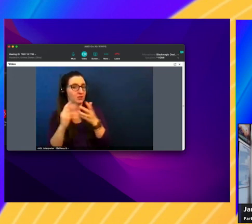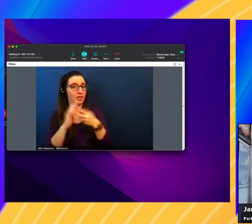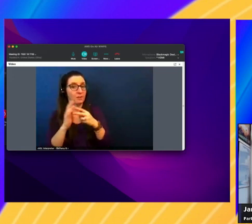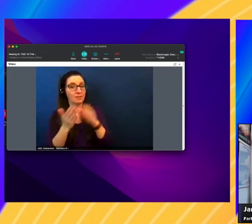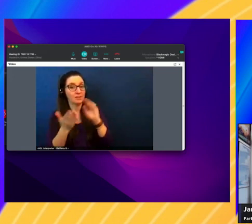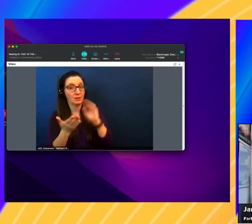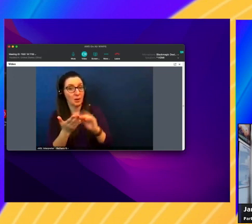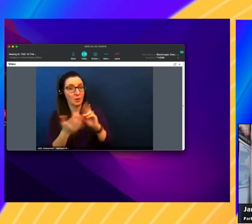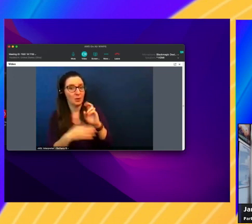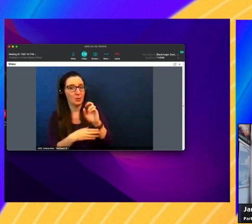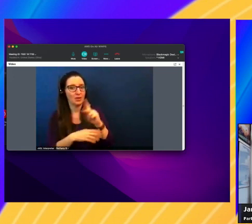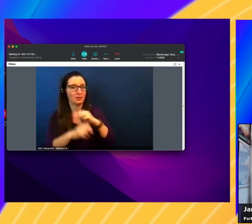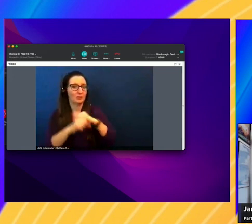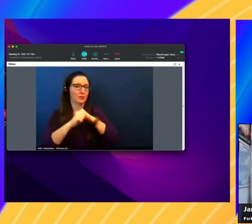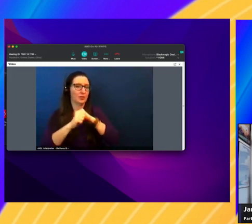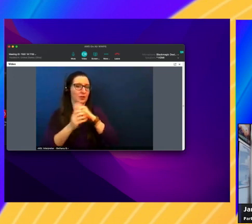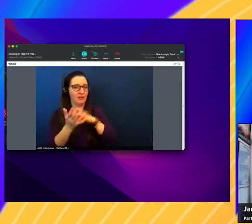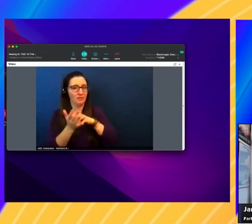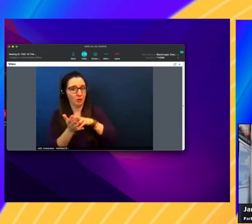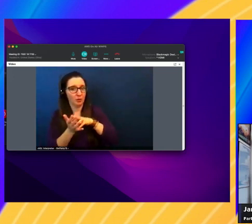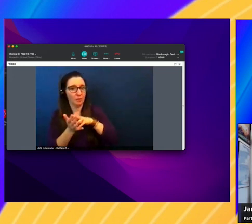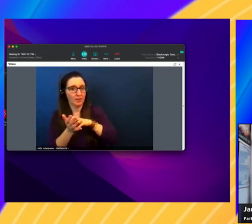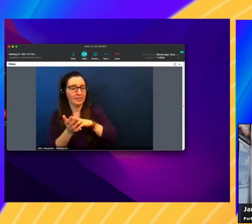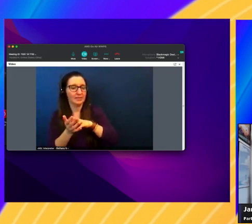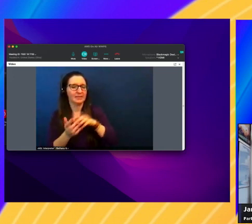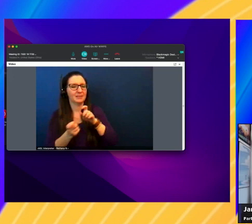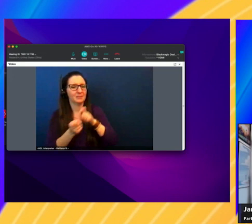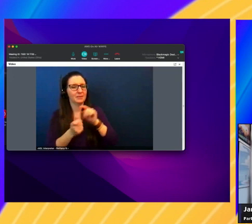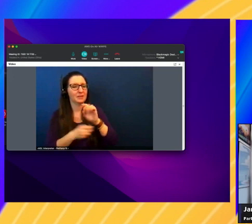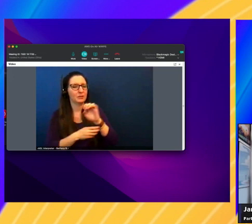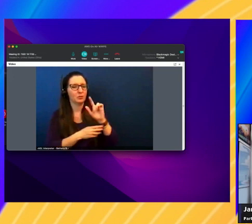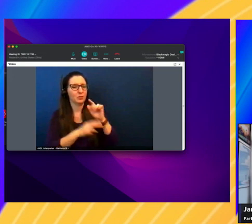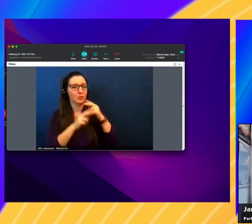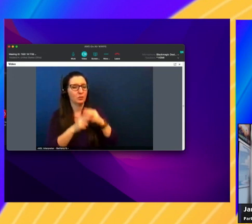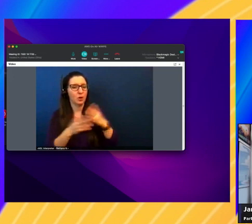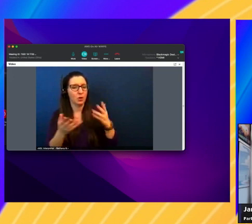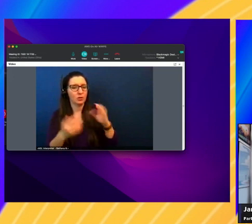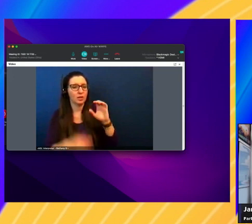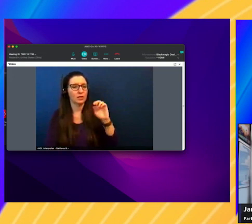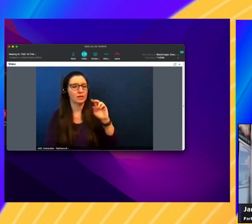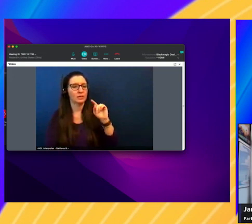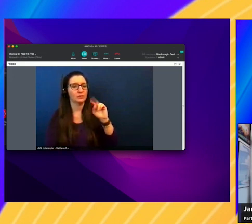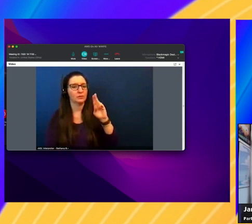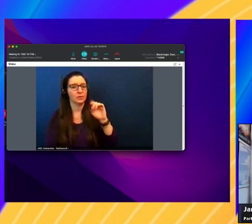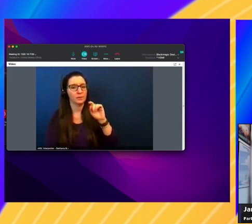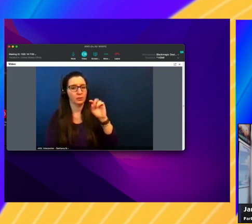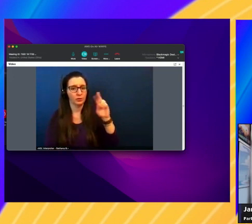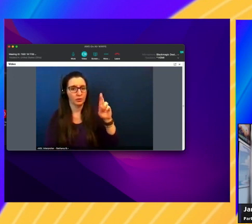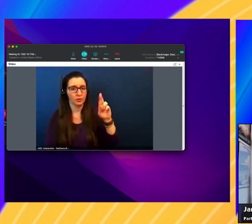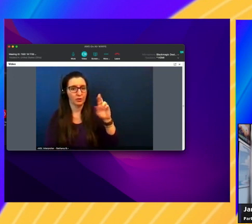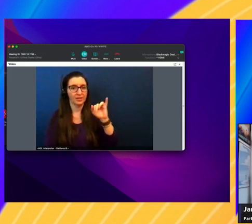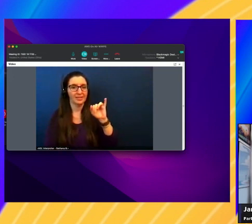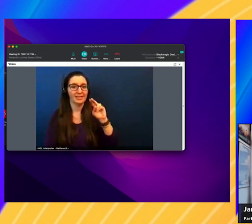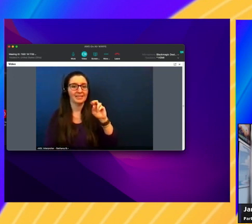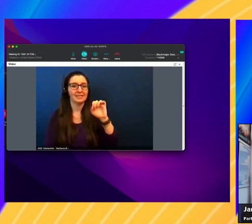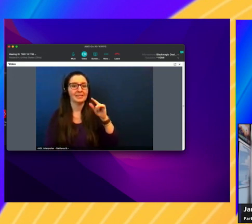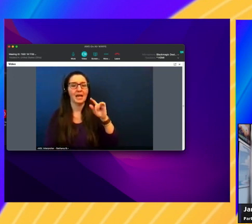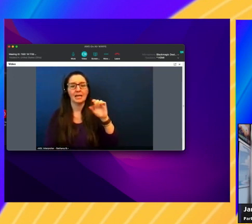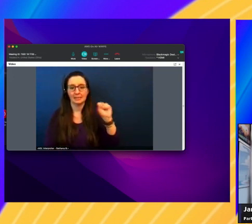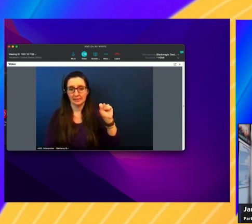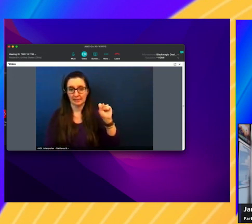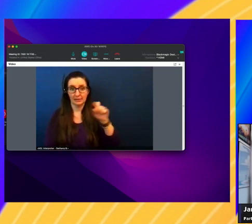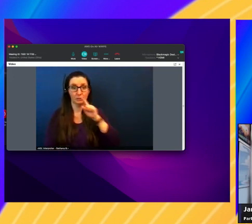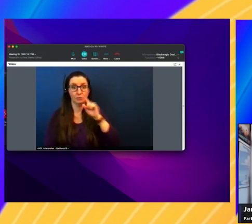vulnerabilities. There's a specific tool within CloudWatch called Contributor Insights, and Contributor Insights is really great at monitoring